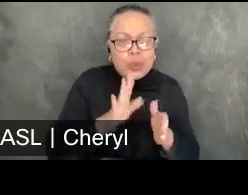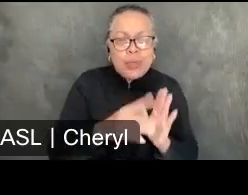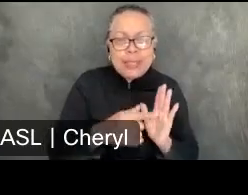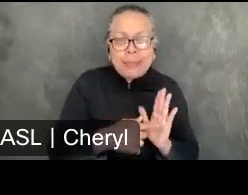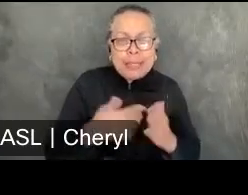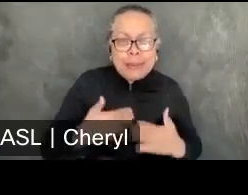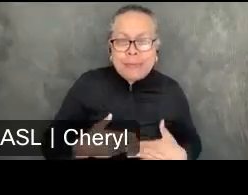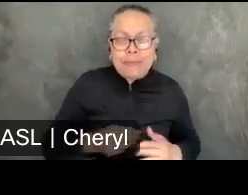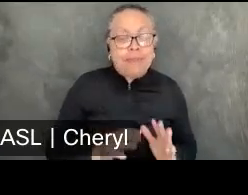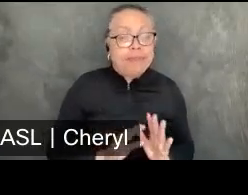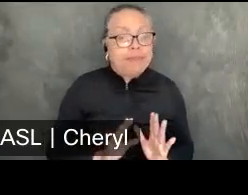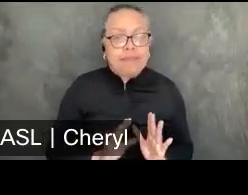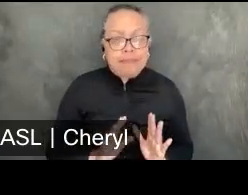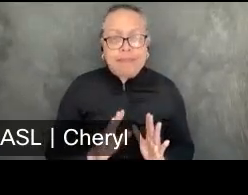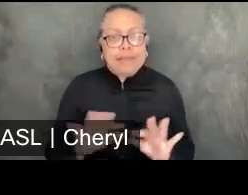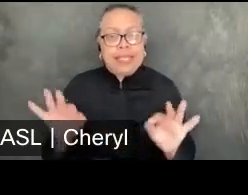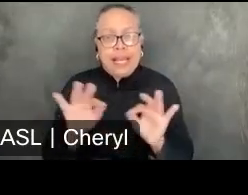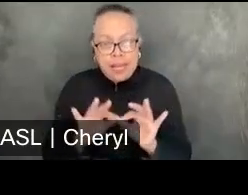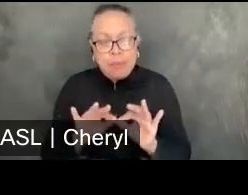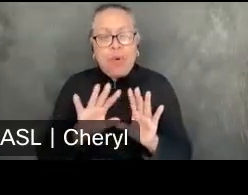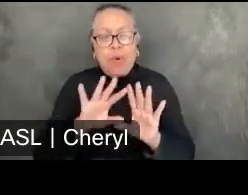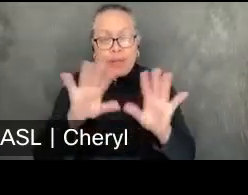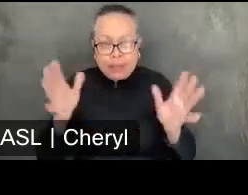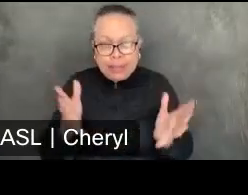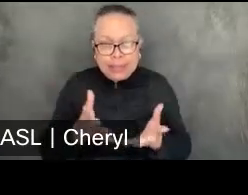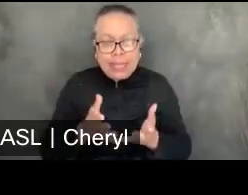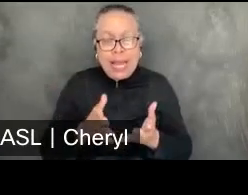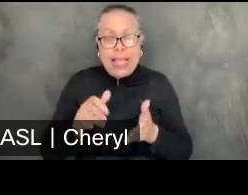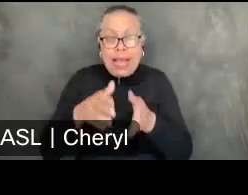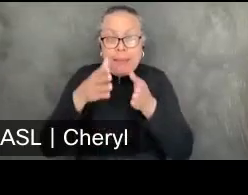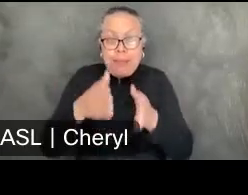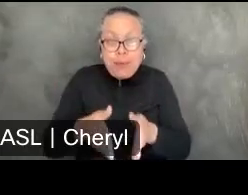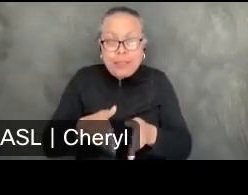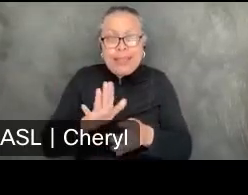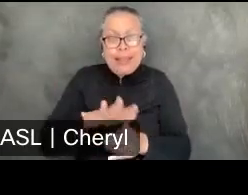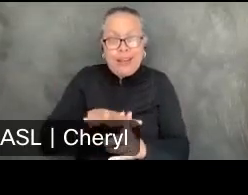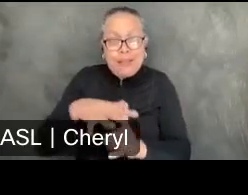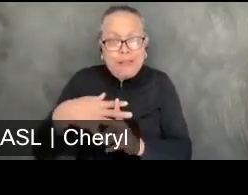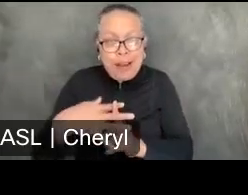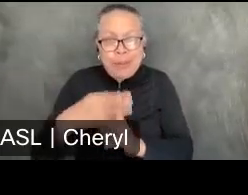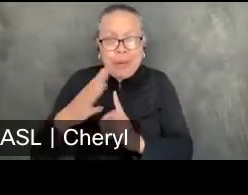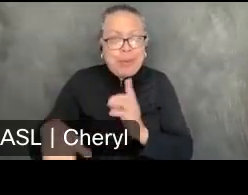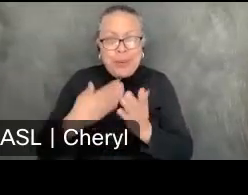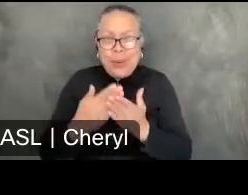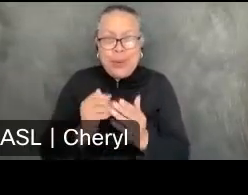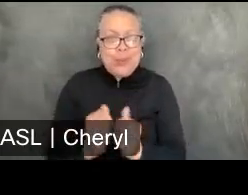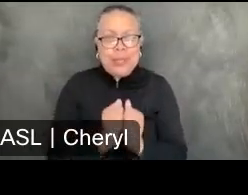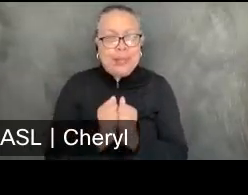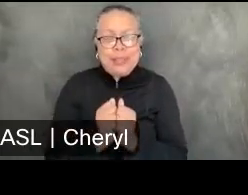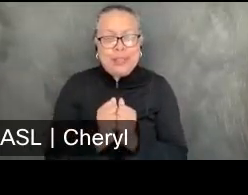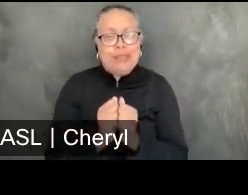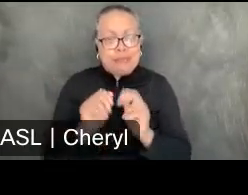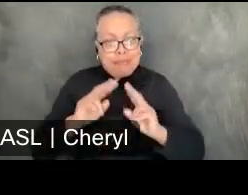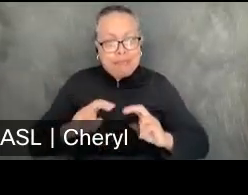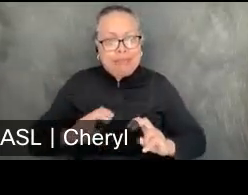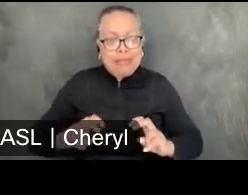It's important for us to use a person and environment approach and look at everything else that may